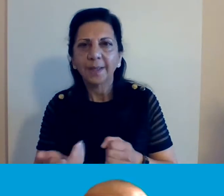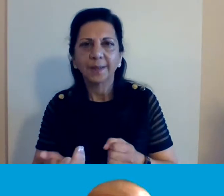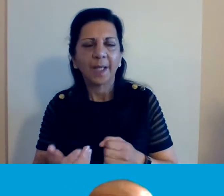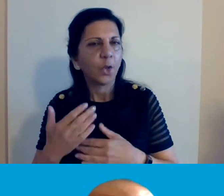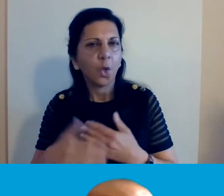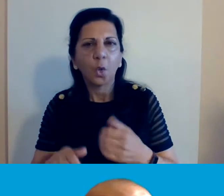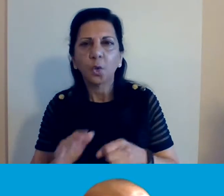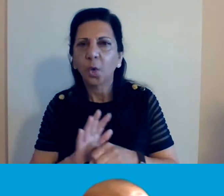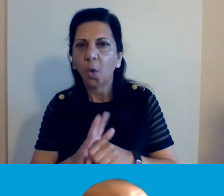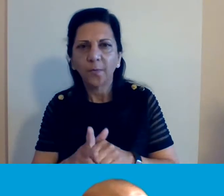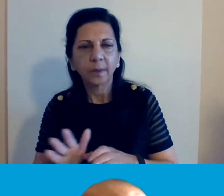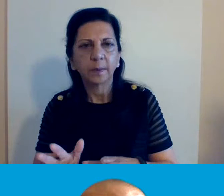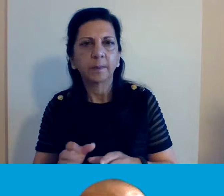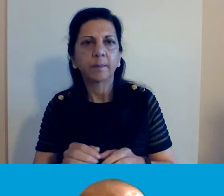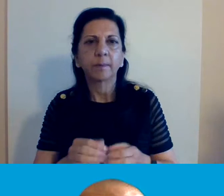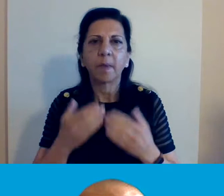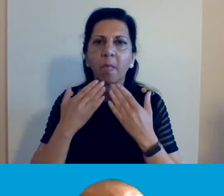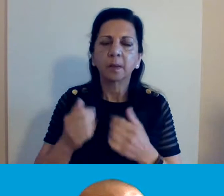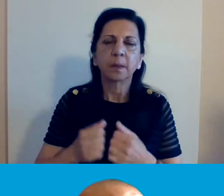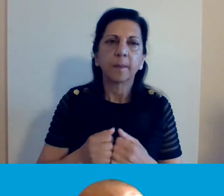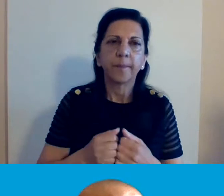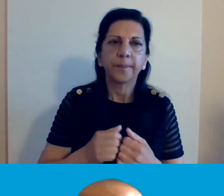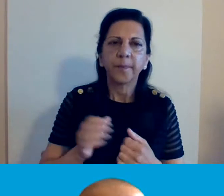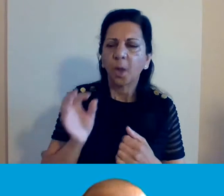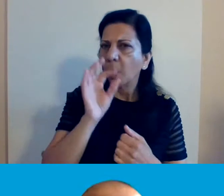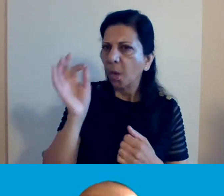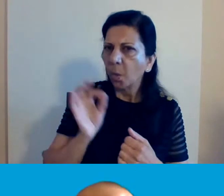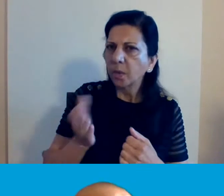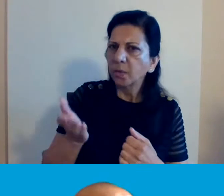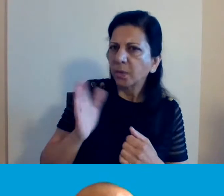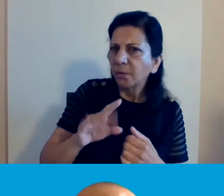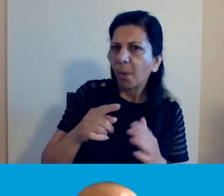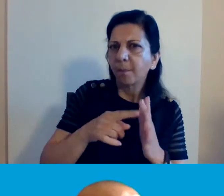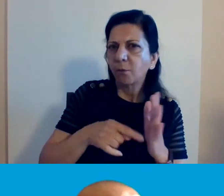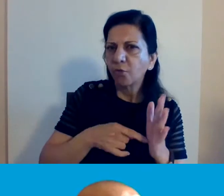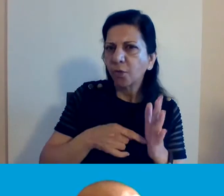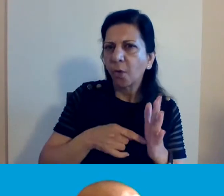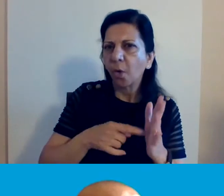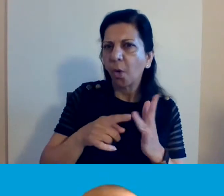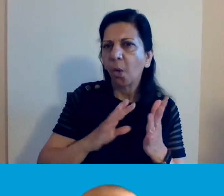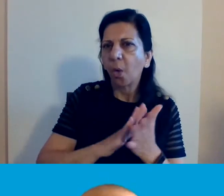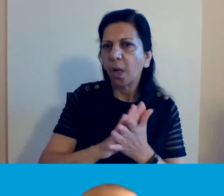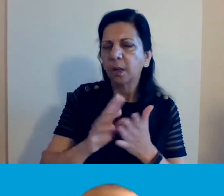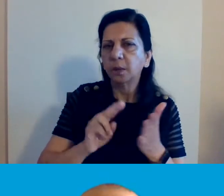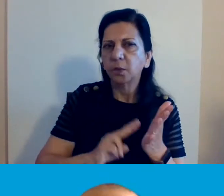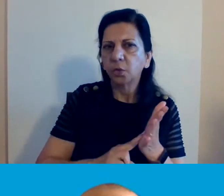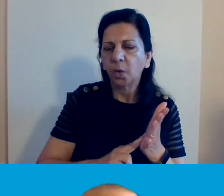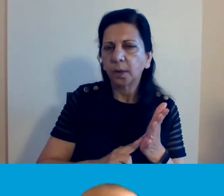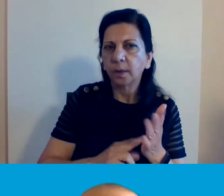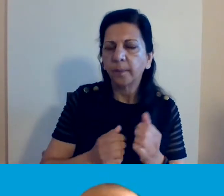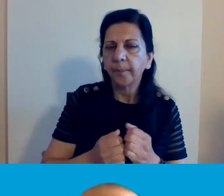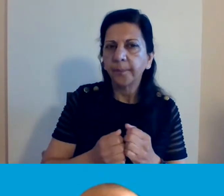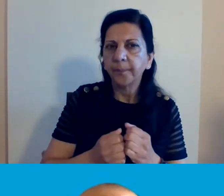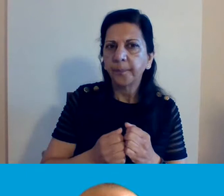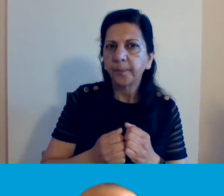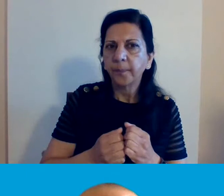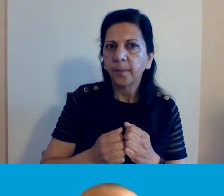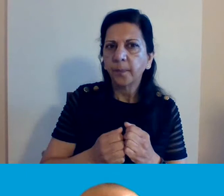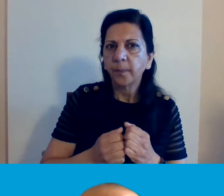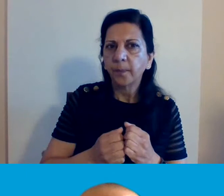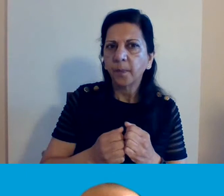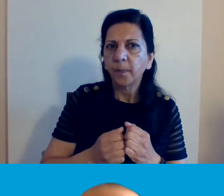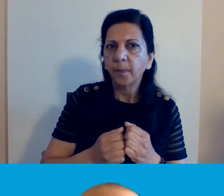Bridget. Thanks. A question from John, certainly around the wider determinants, a very relevant question. What more can be